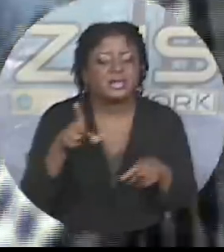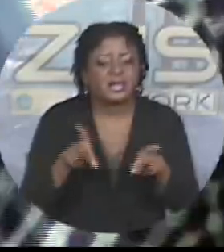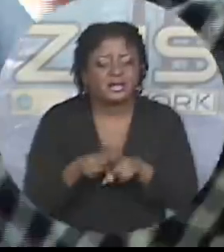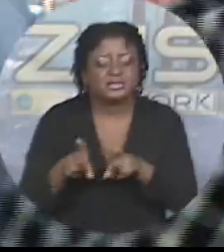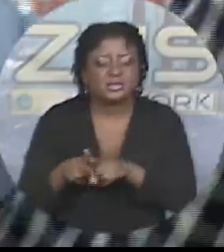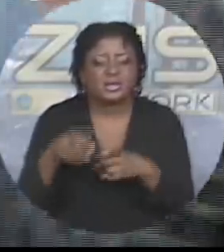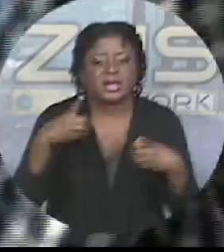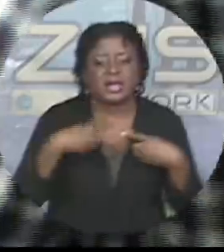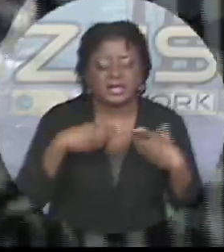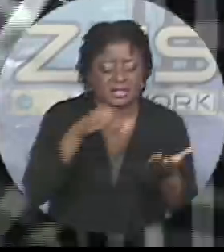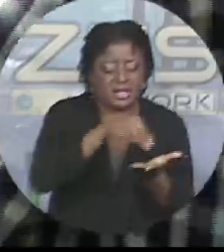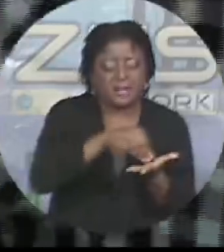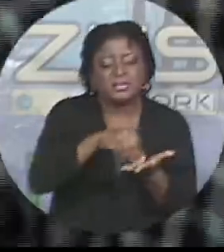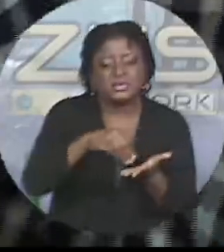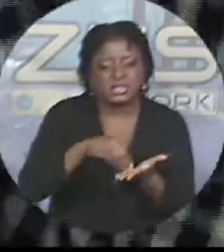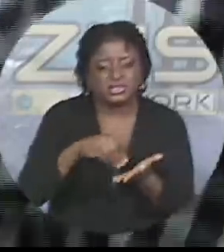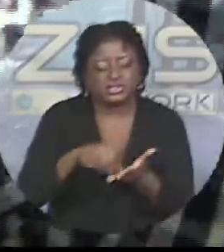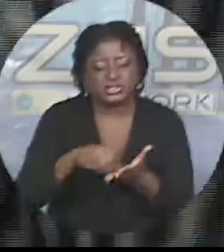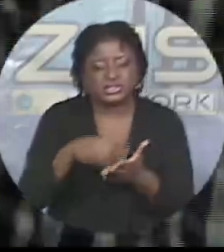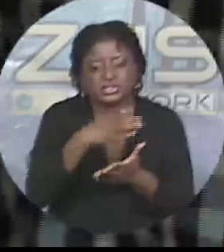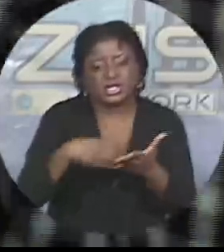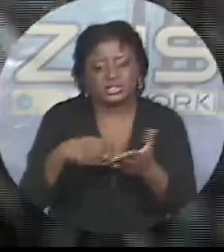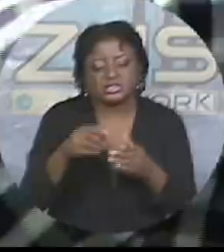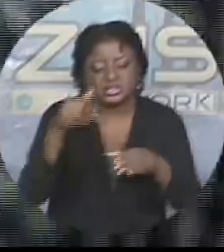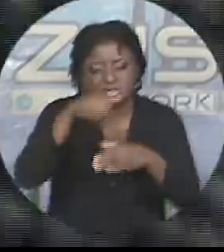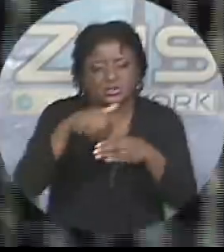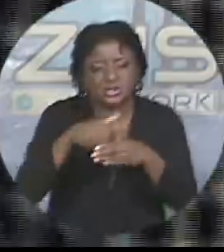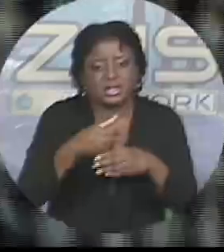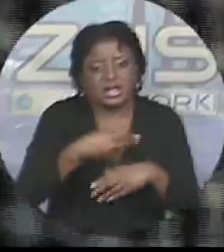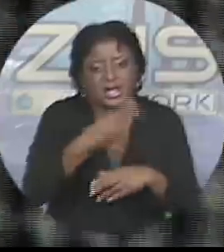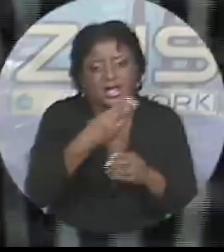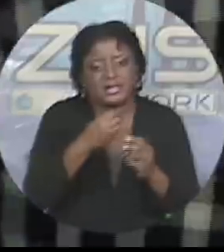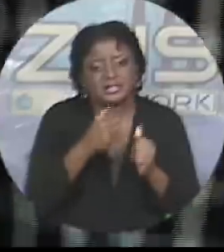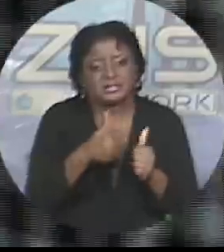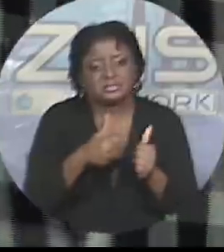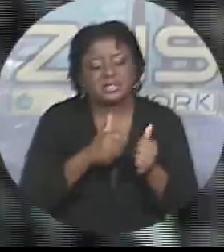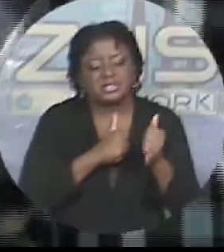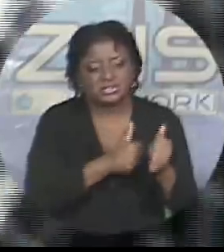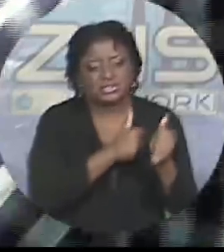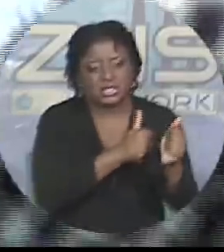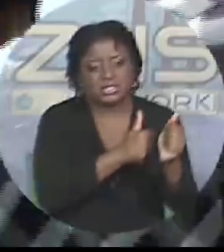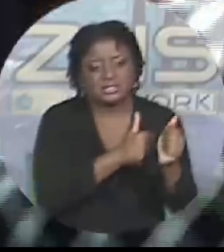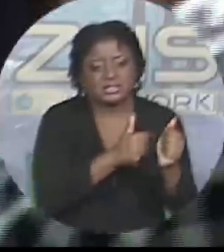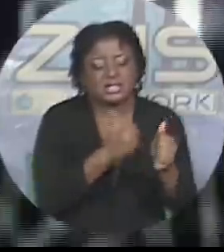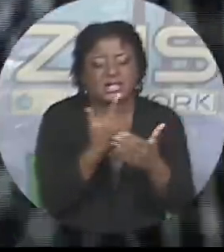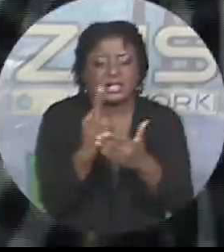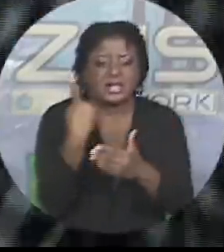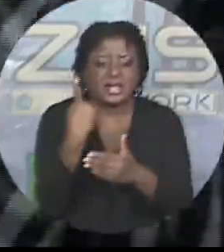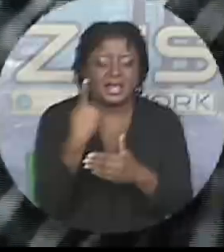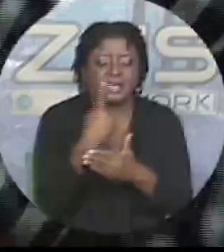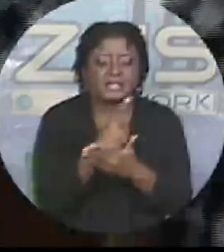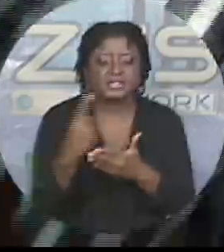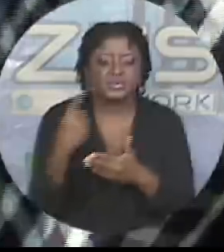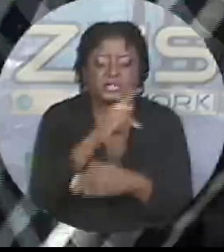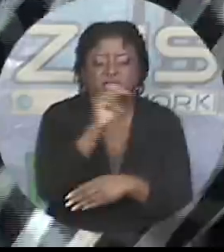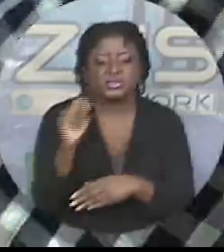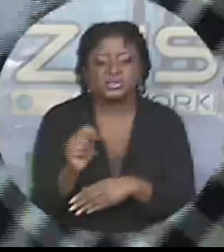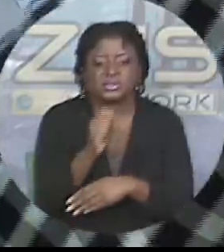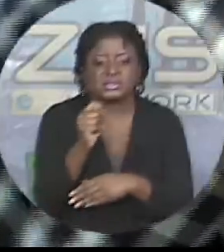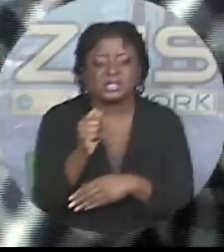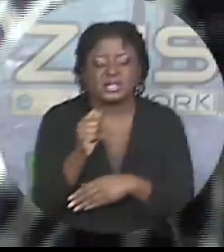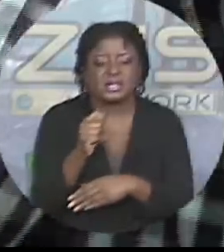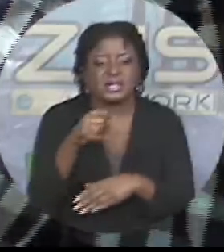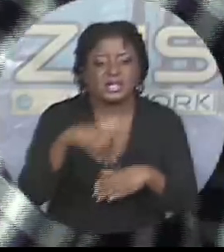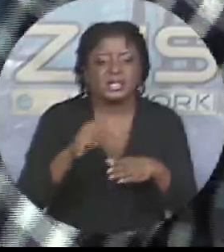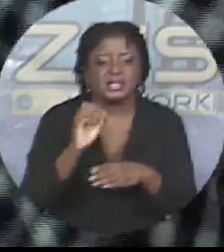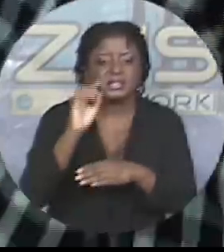as well. The charges stem from a high-speed chase last Tuesday in the Sunset Park area. Police say they got reports of gunshots being